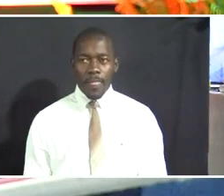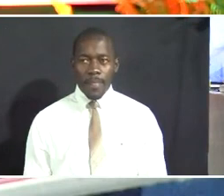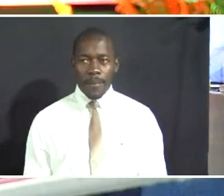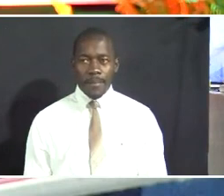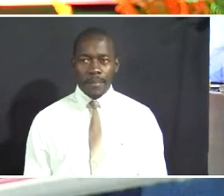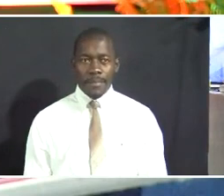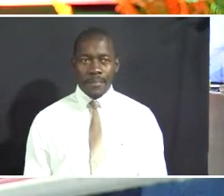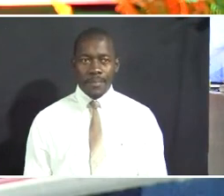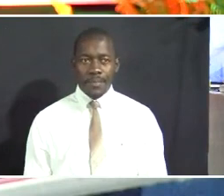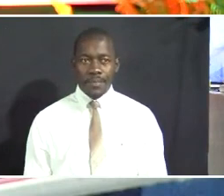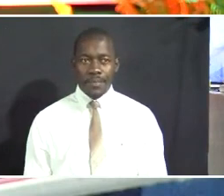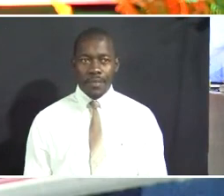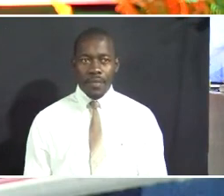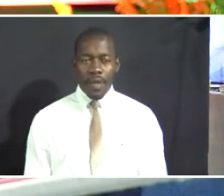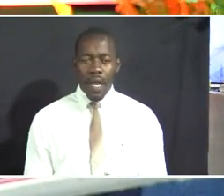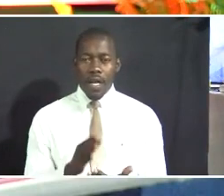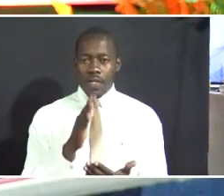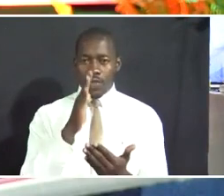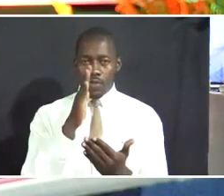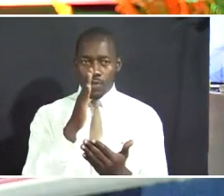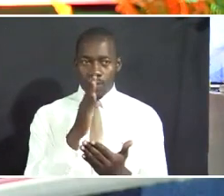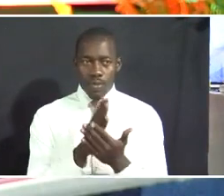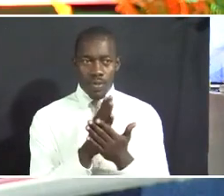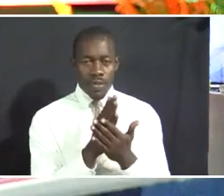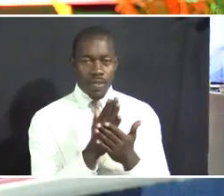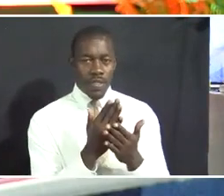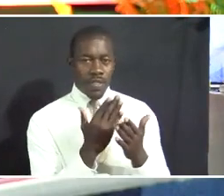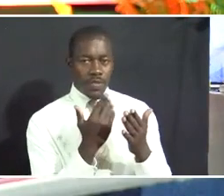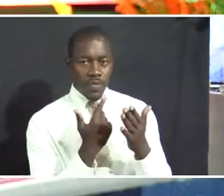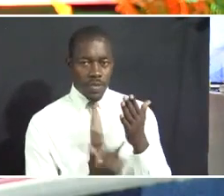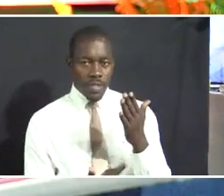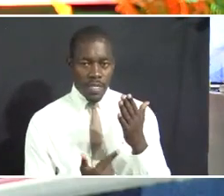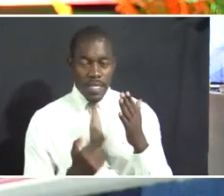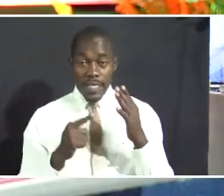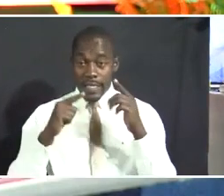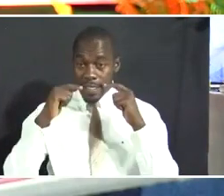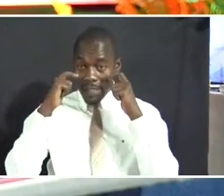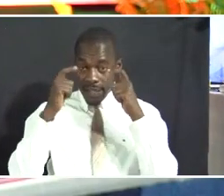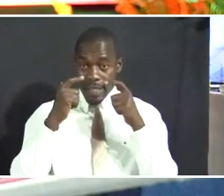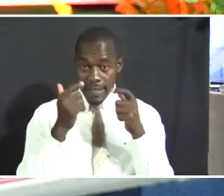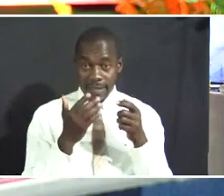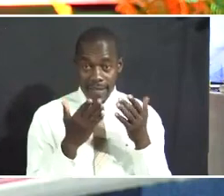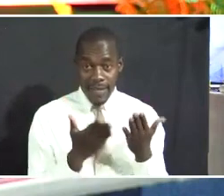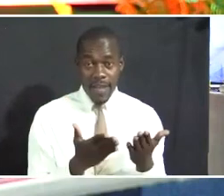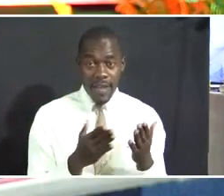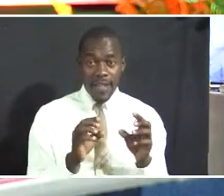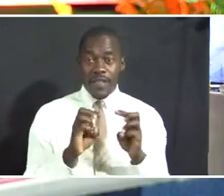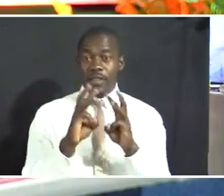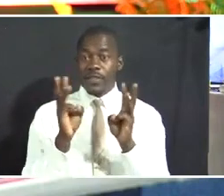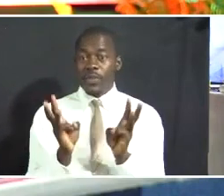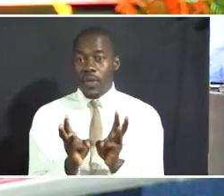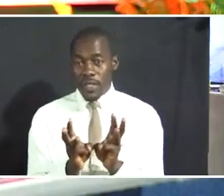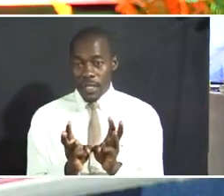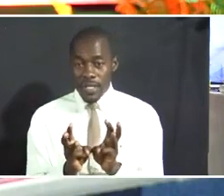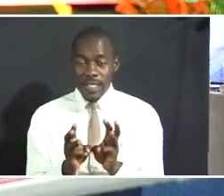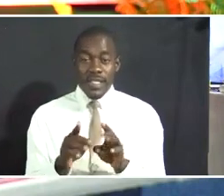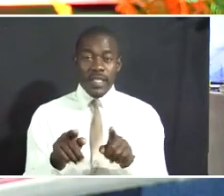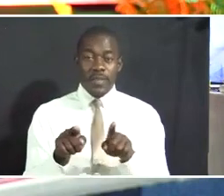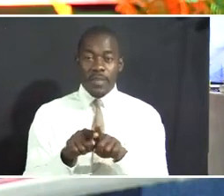The fact remains that we are still in this world. Adventist schools are still in planet